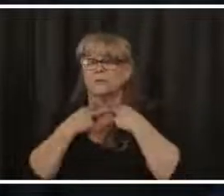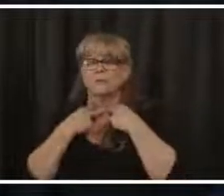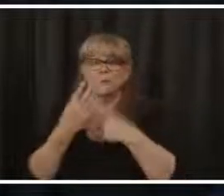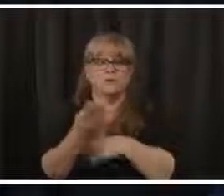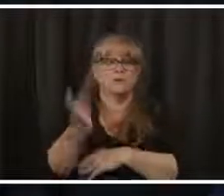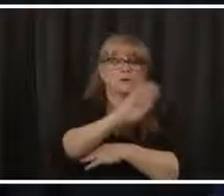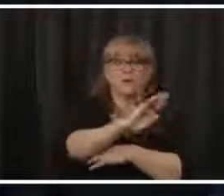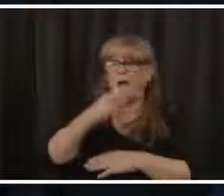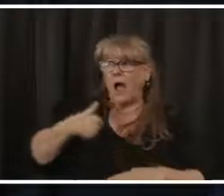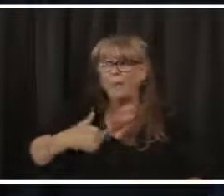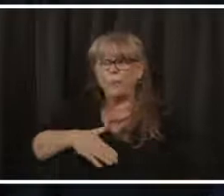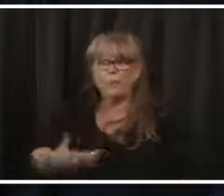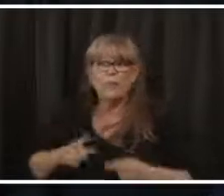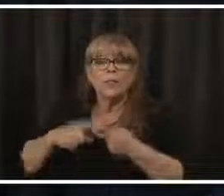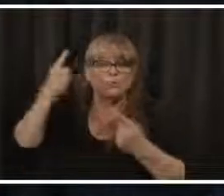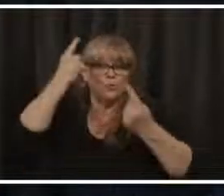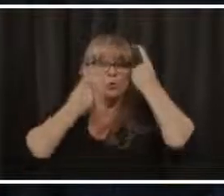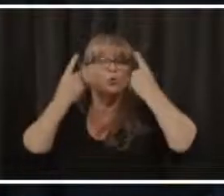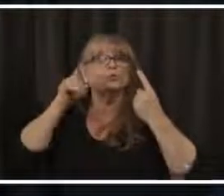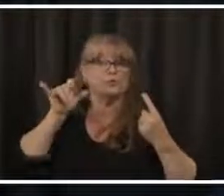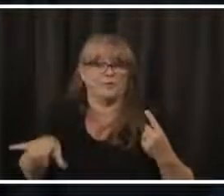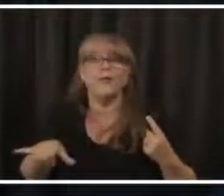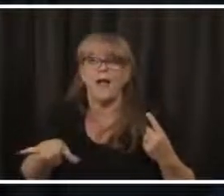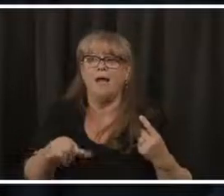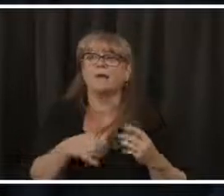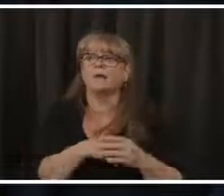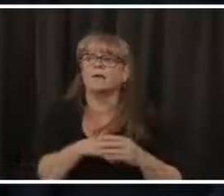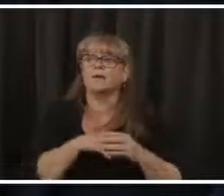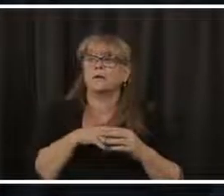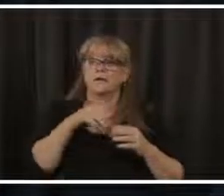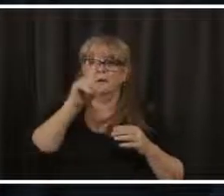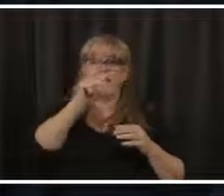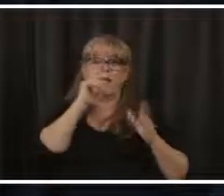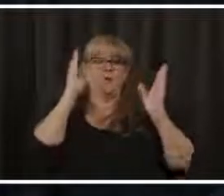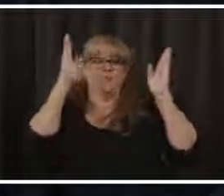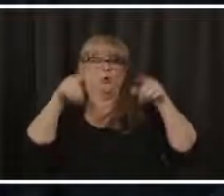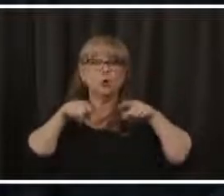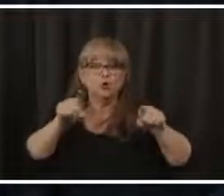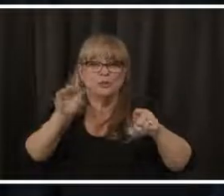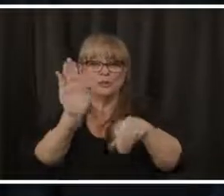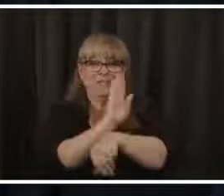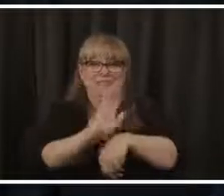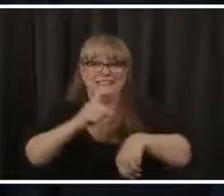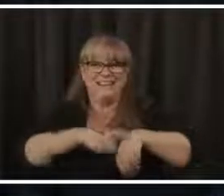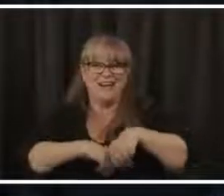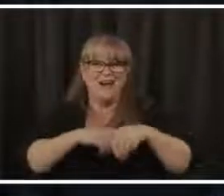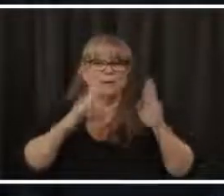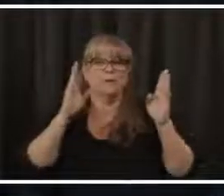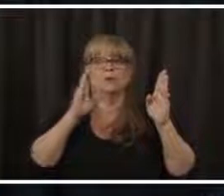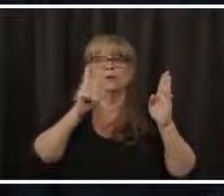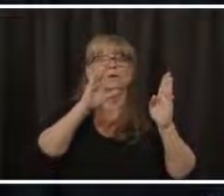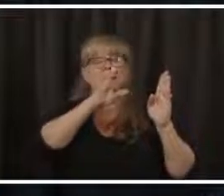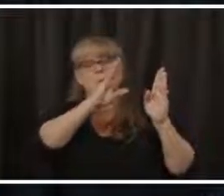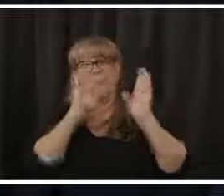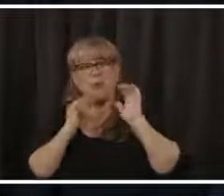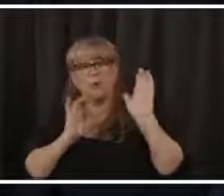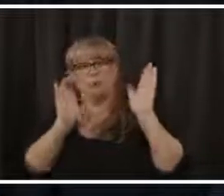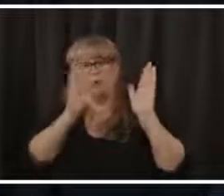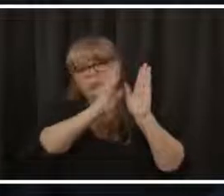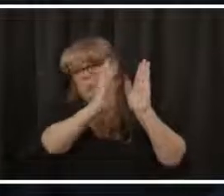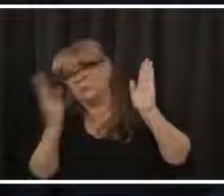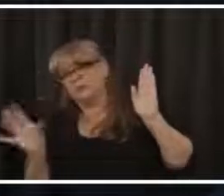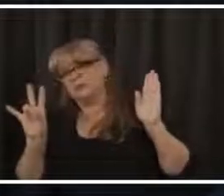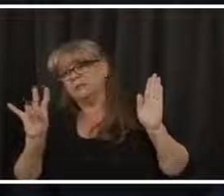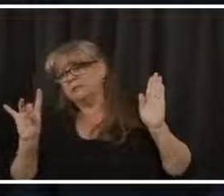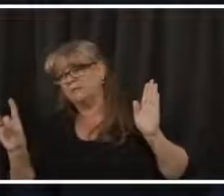The key thing is that they're open beyond normal work hours. So many of them till 6 or 7 p.m. And on weekend days. Some are Saturday,